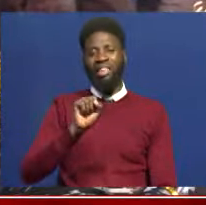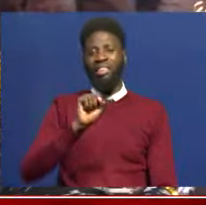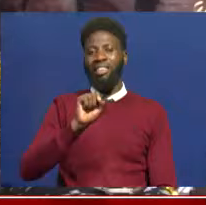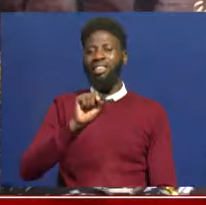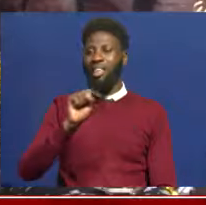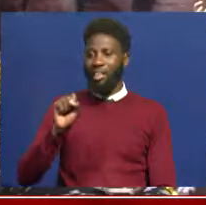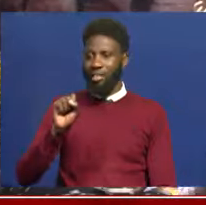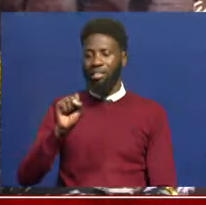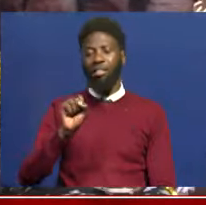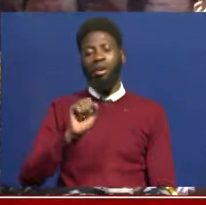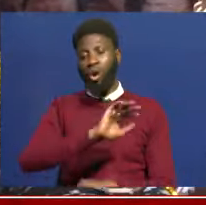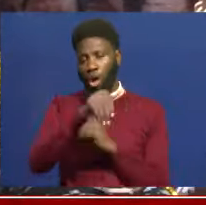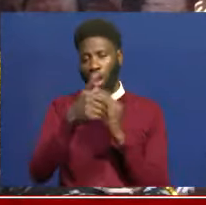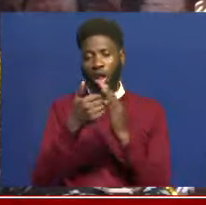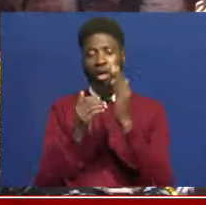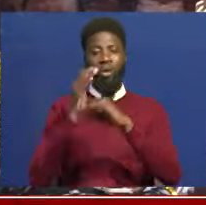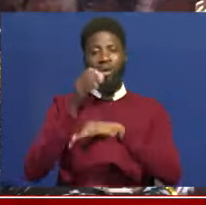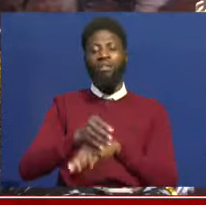over